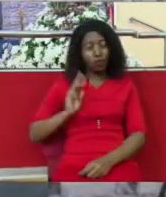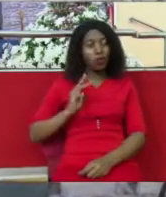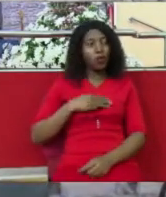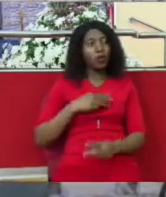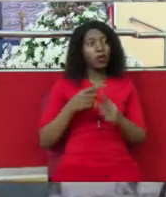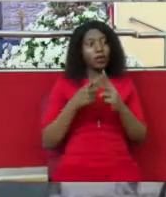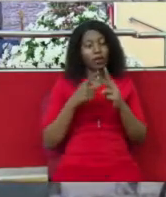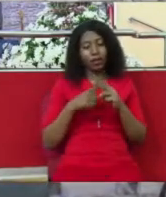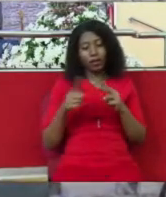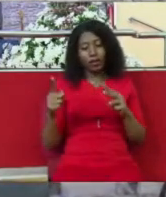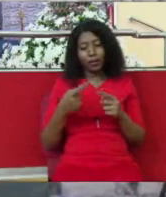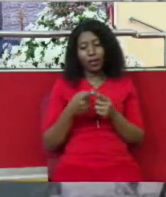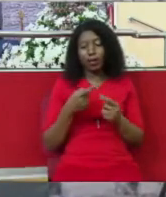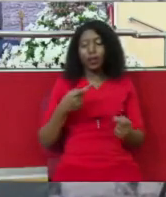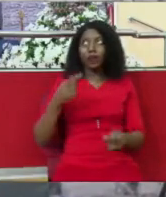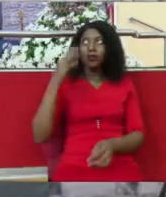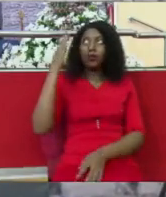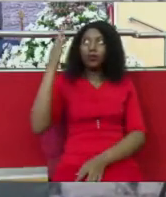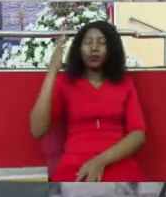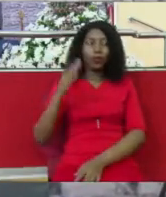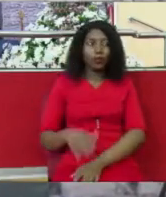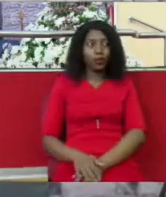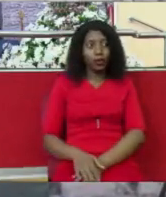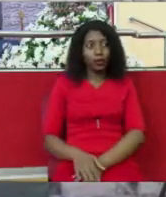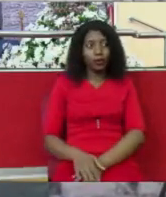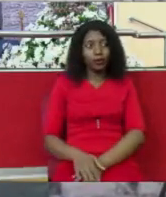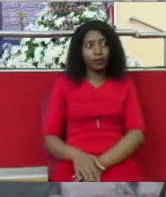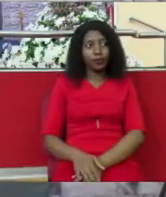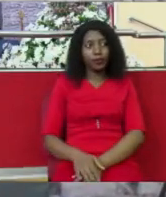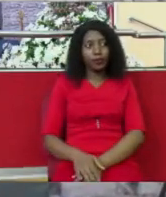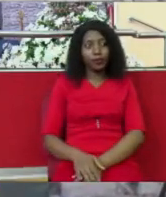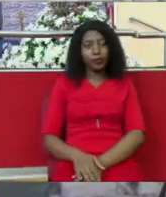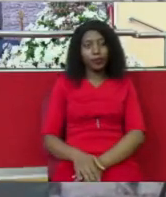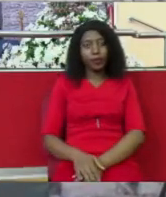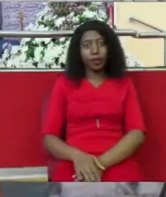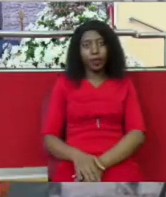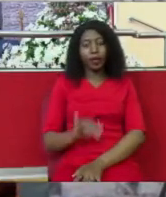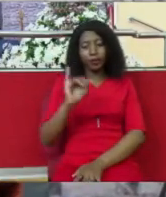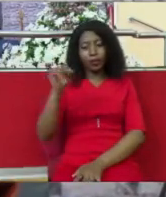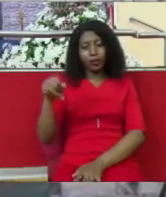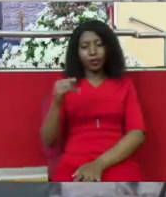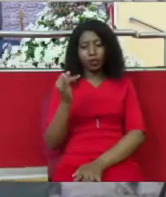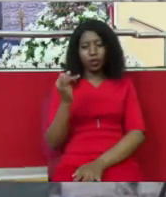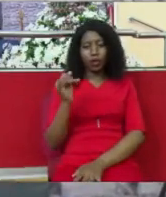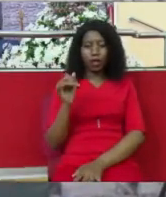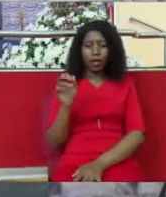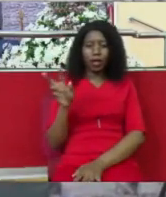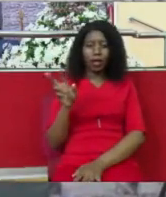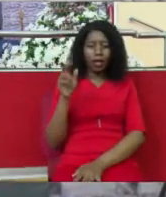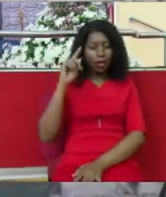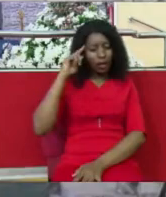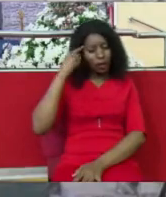He thought that the journey was going to be smooth all